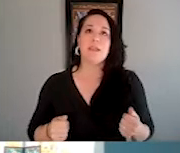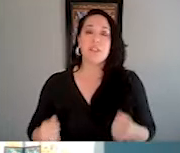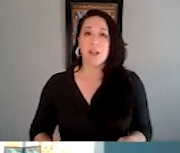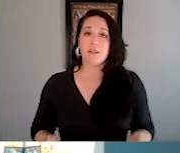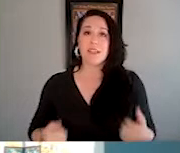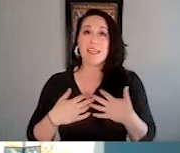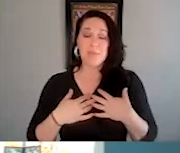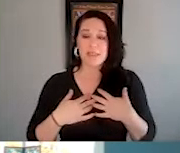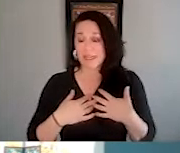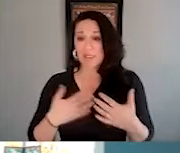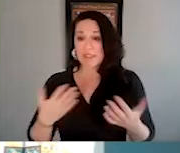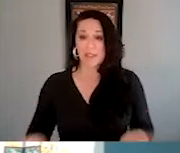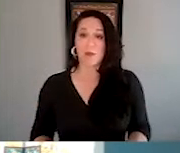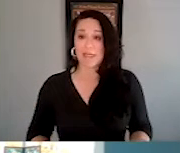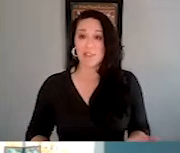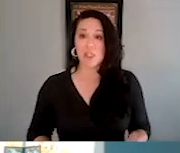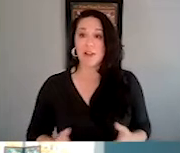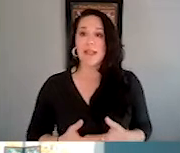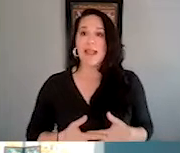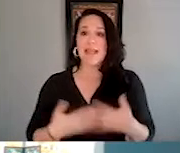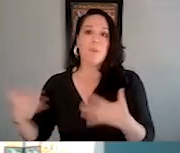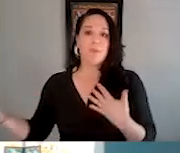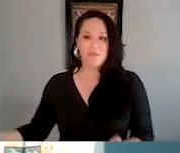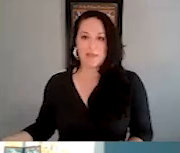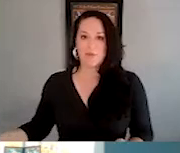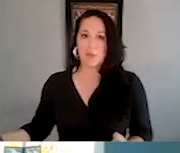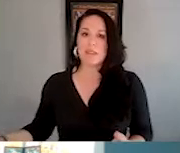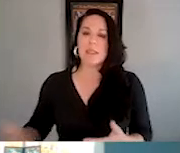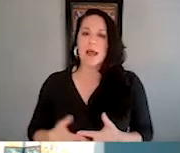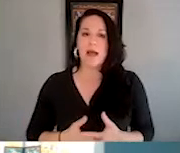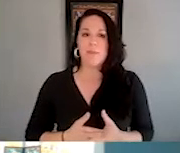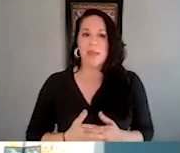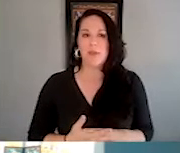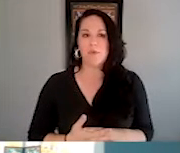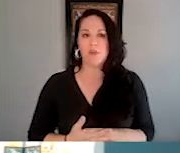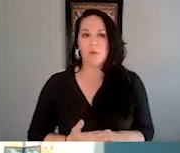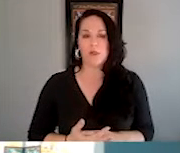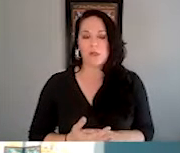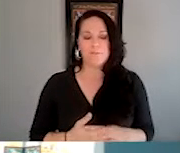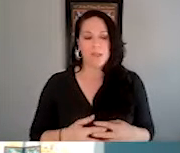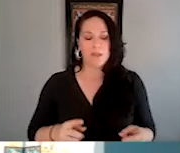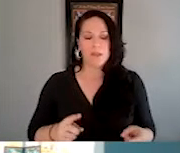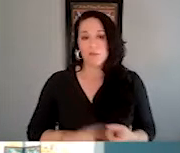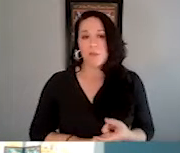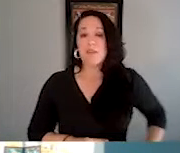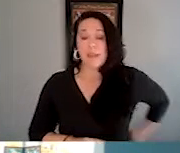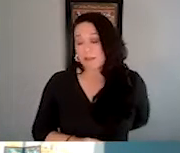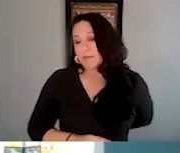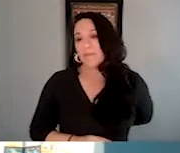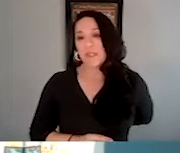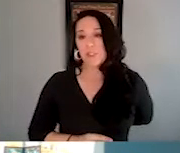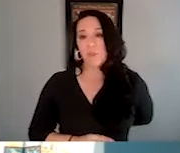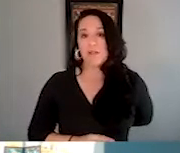to keep that sacred until they're ready to share it and help them find that voice and moving forward. We have to